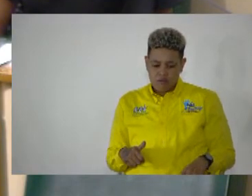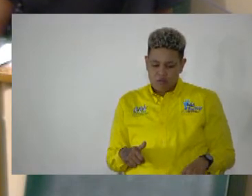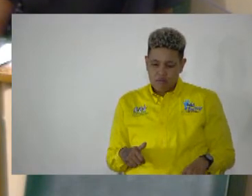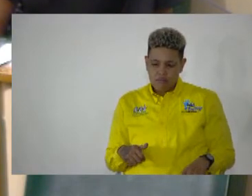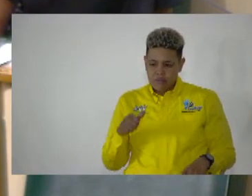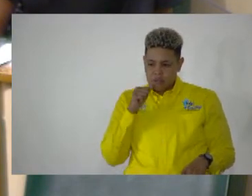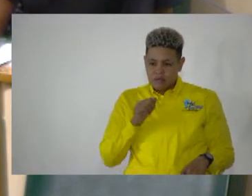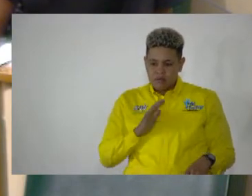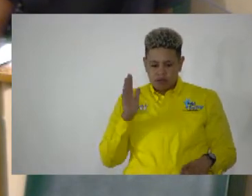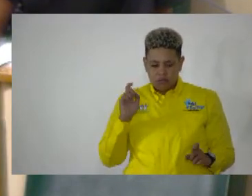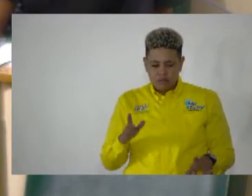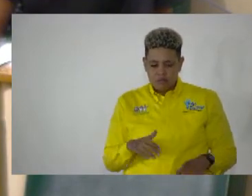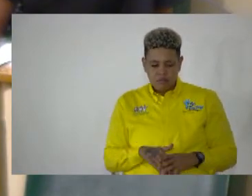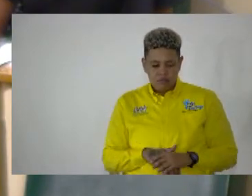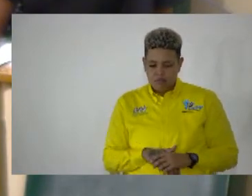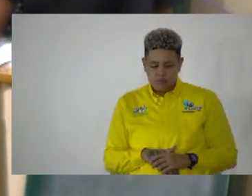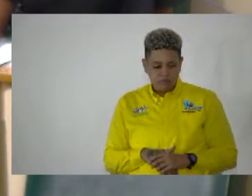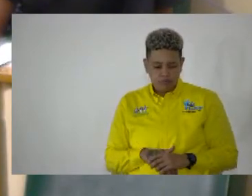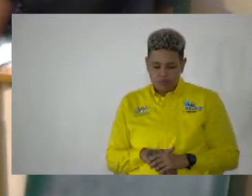Madam Speaker,